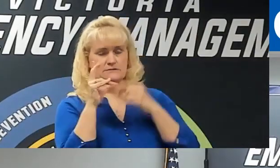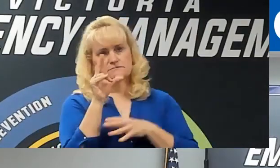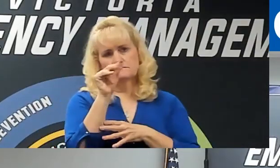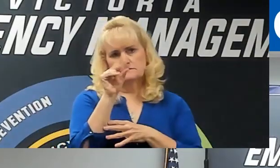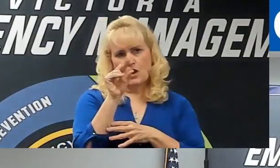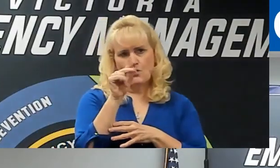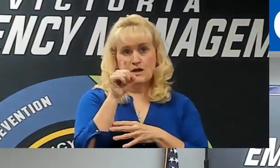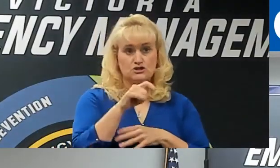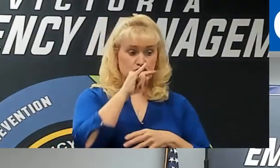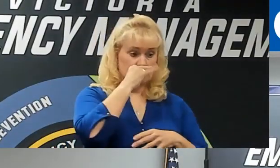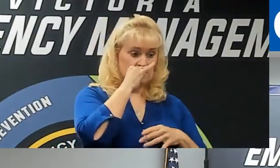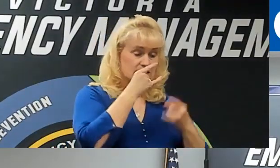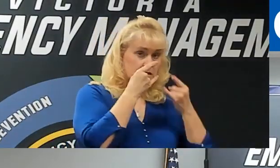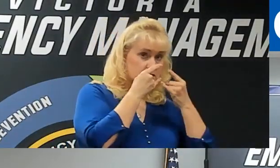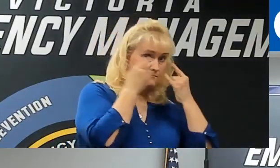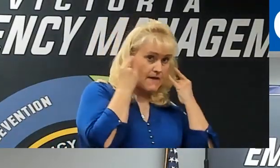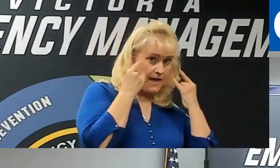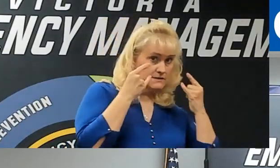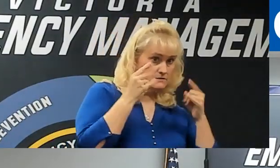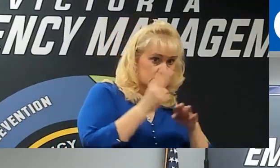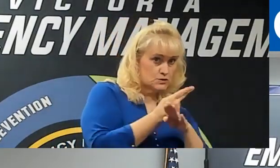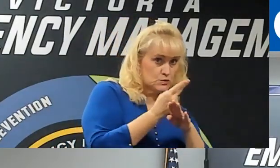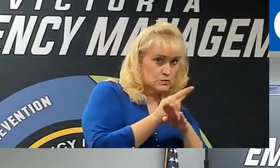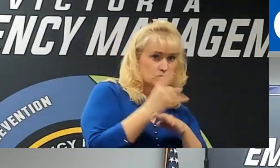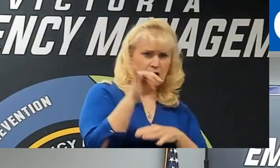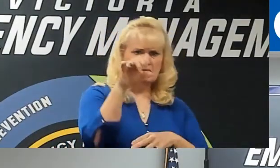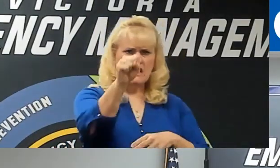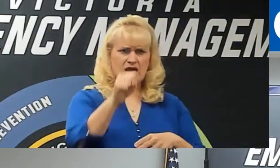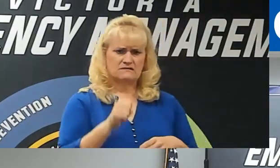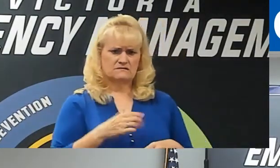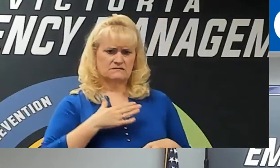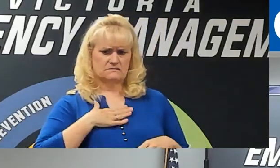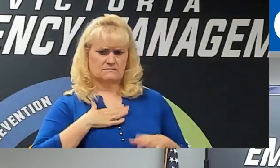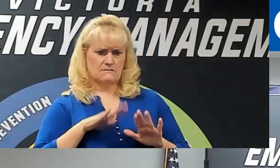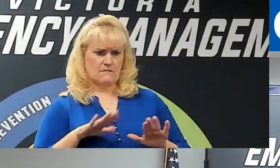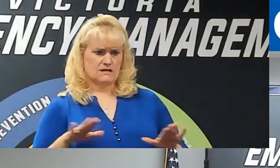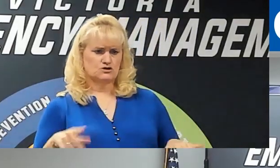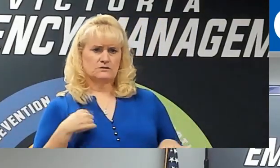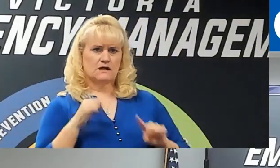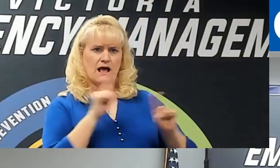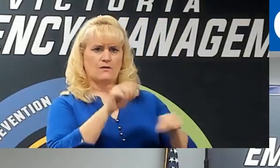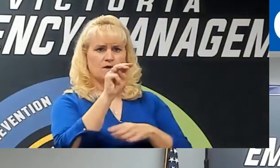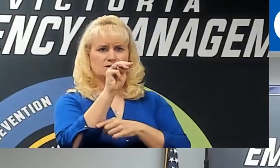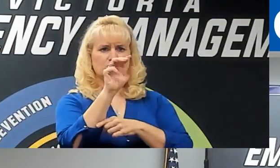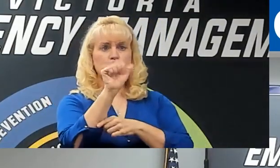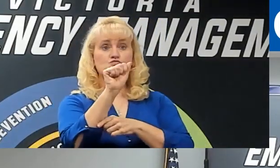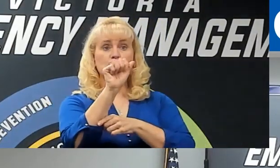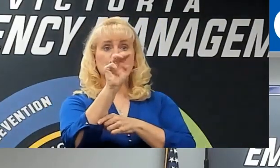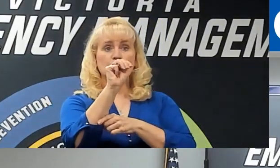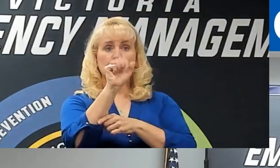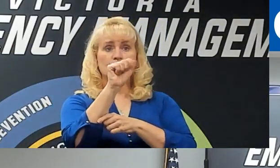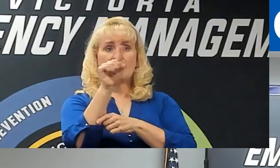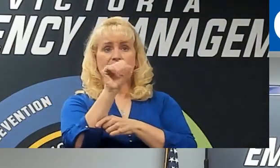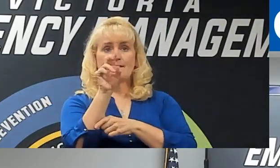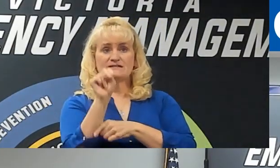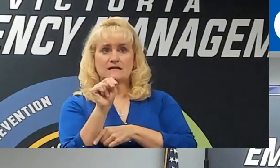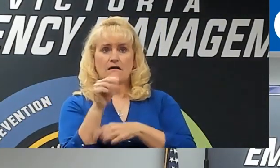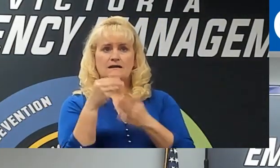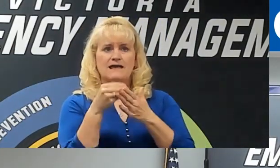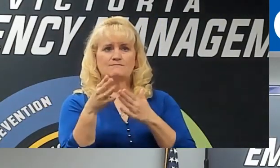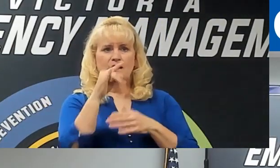facial coverings? Absolutely. Why not? I mean, my children, I went to Amazon, we bought some little kitty masks. They actually think they're kind of